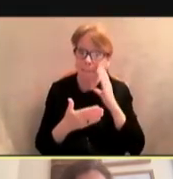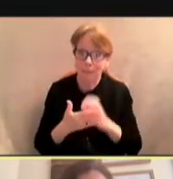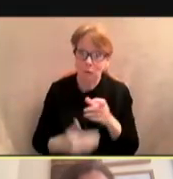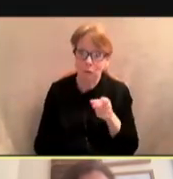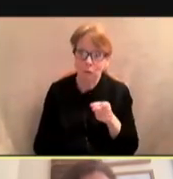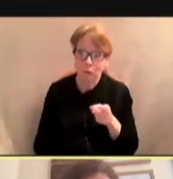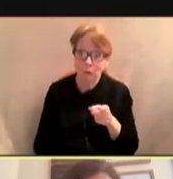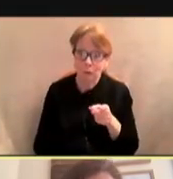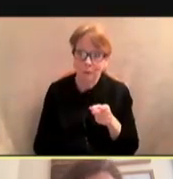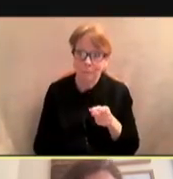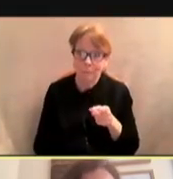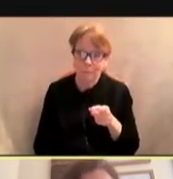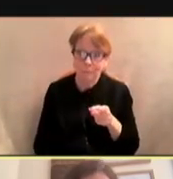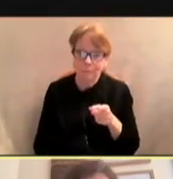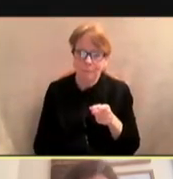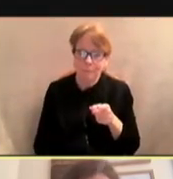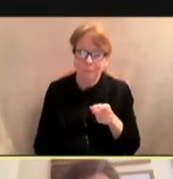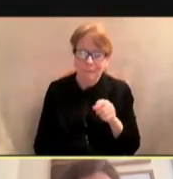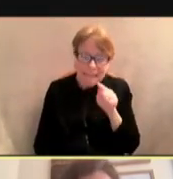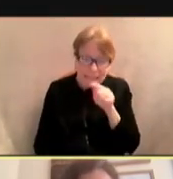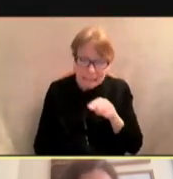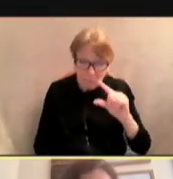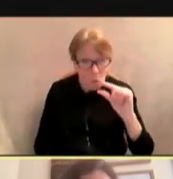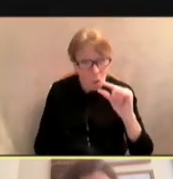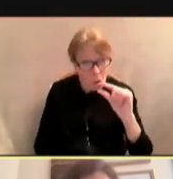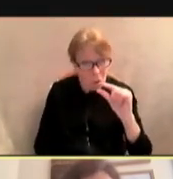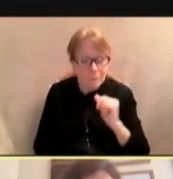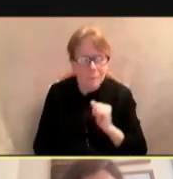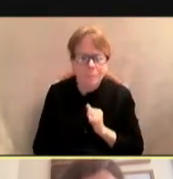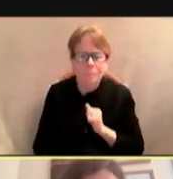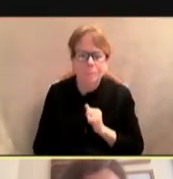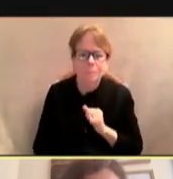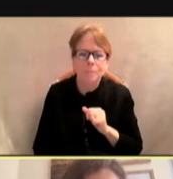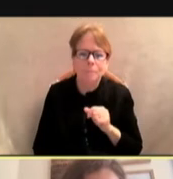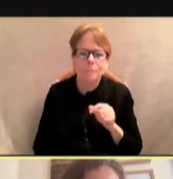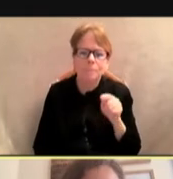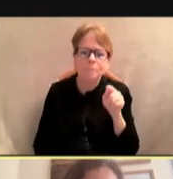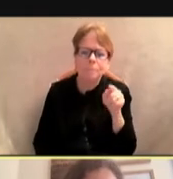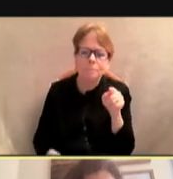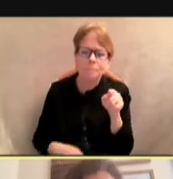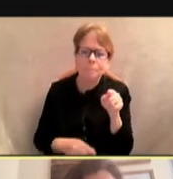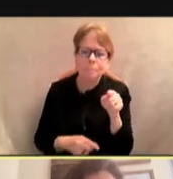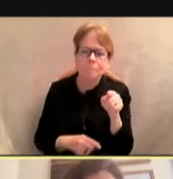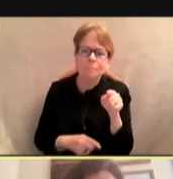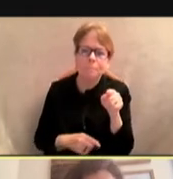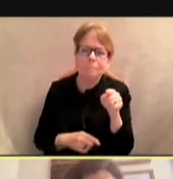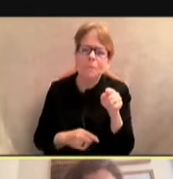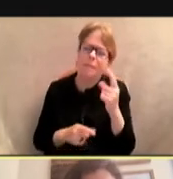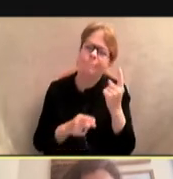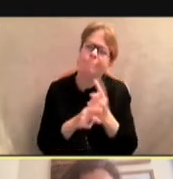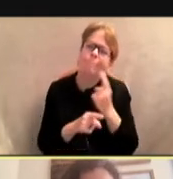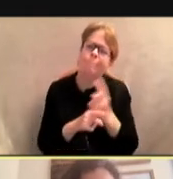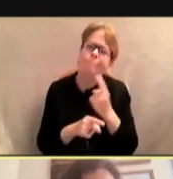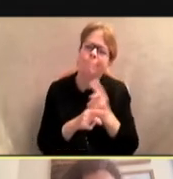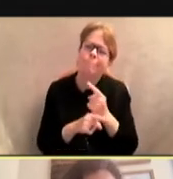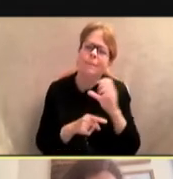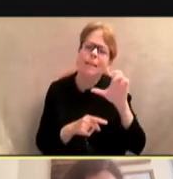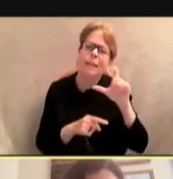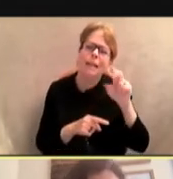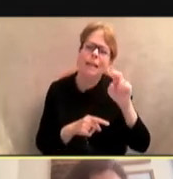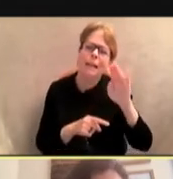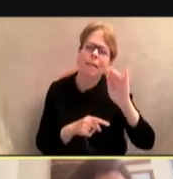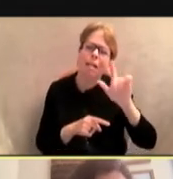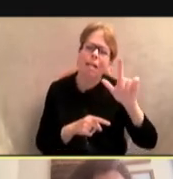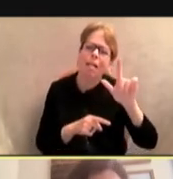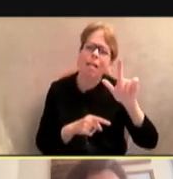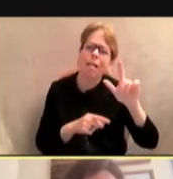is, if you can see it, an example of a standard clinical encounter room